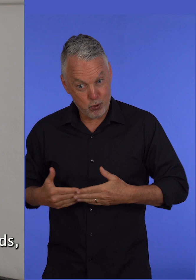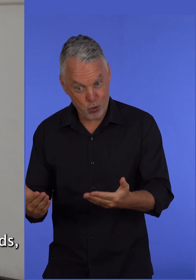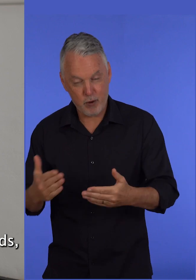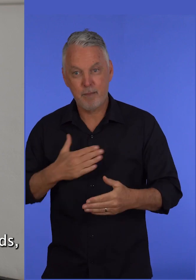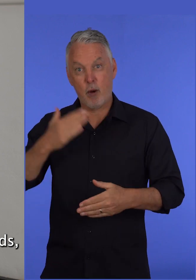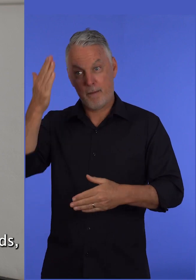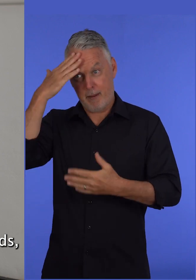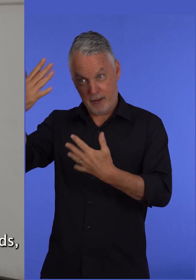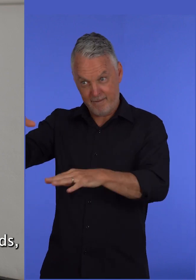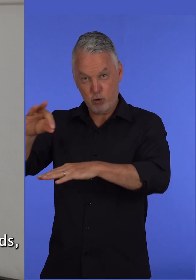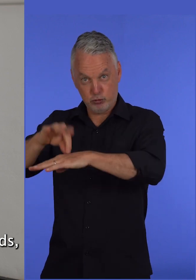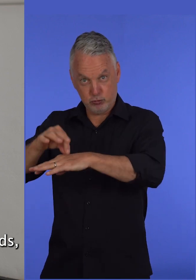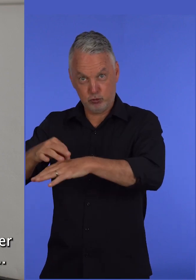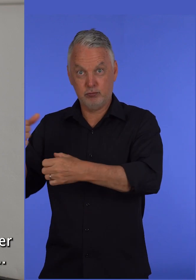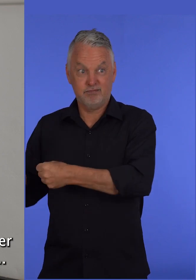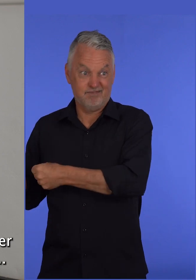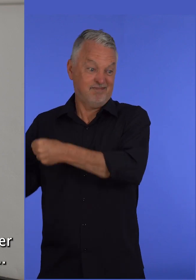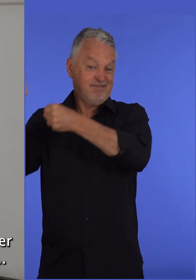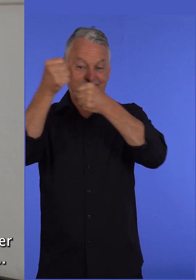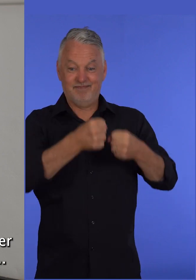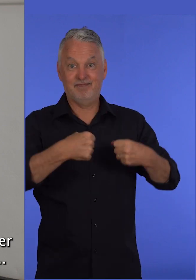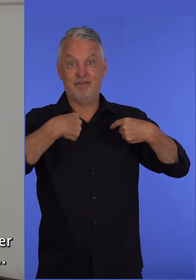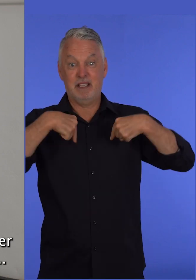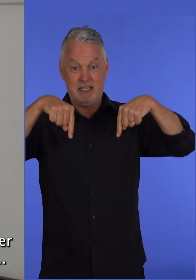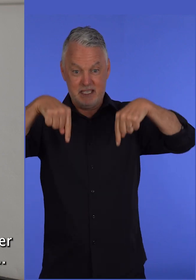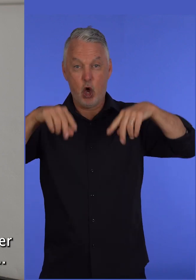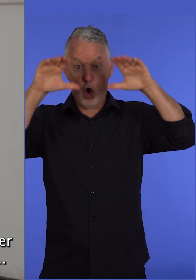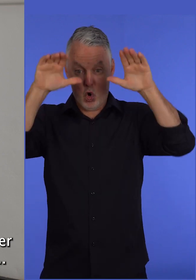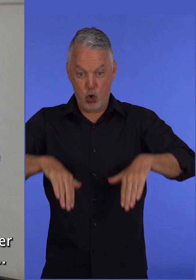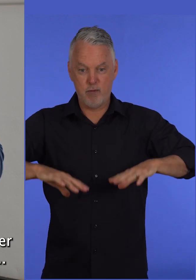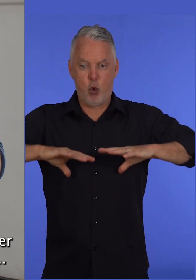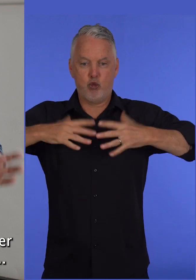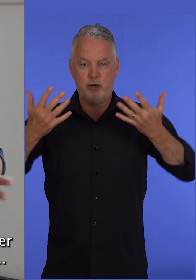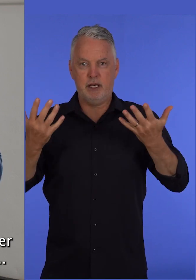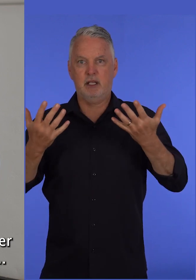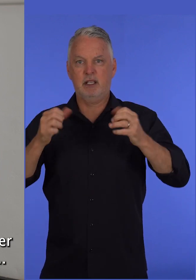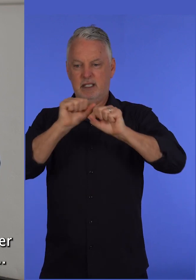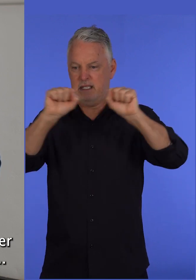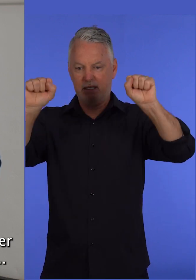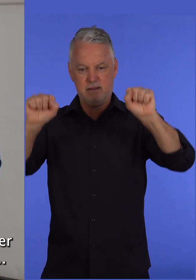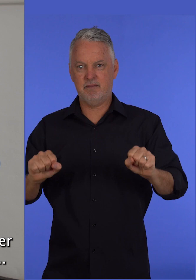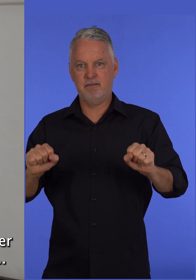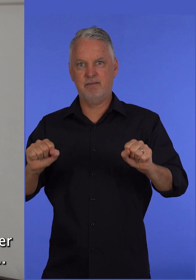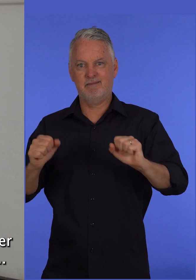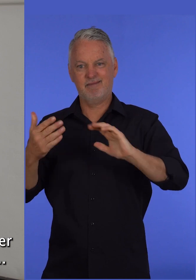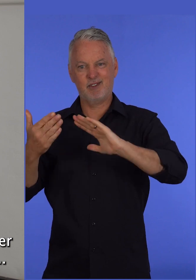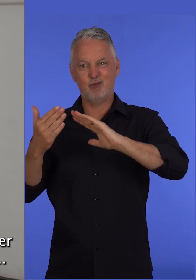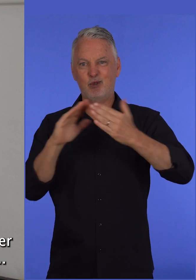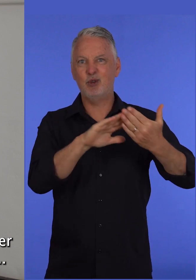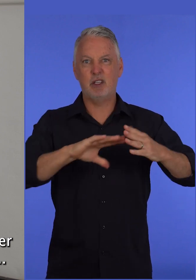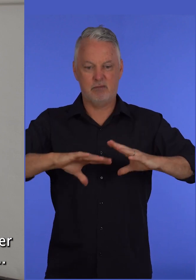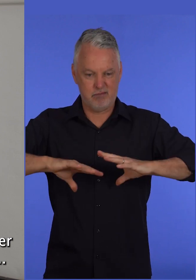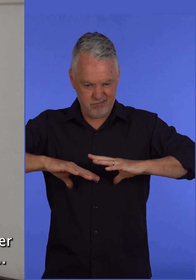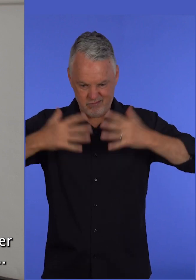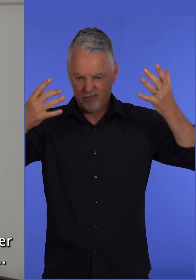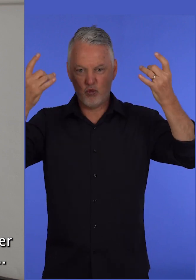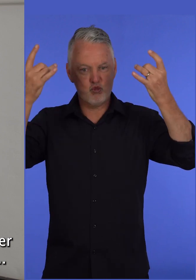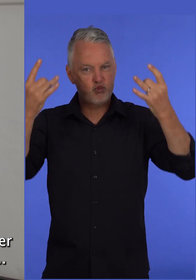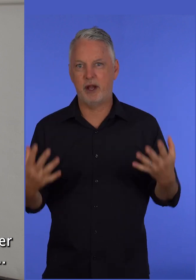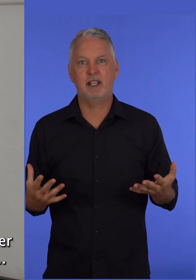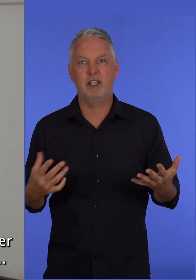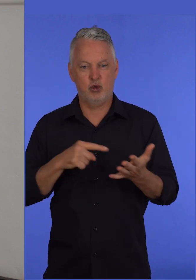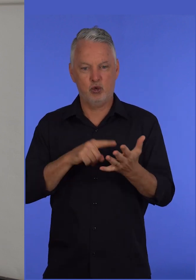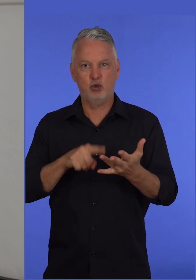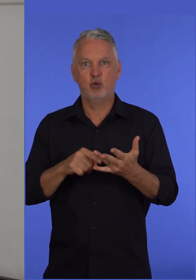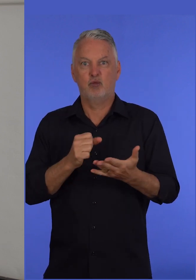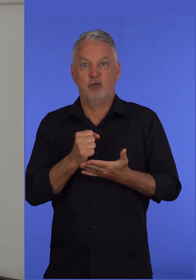of 5 kids, she had the entire system around her was based to we will